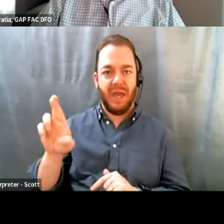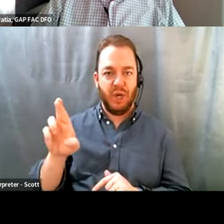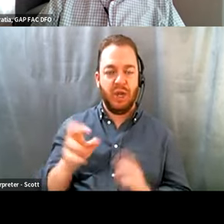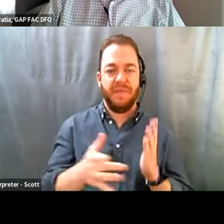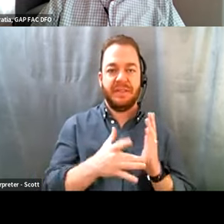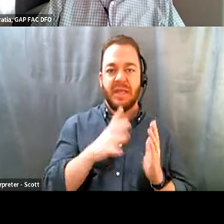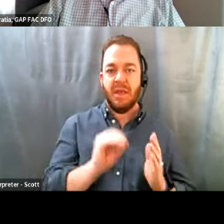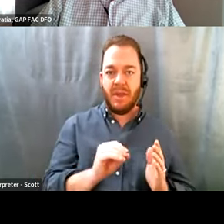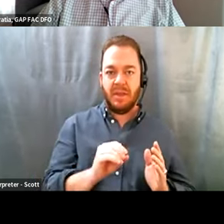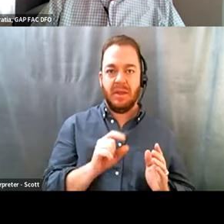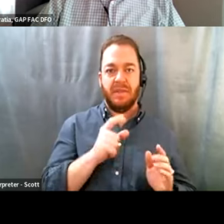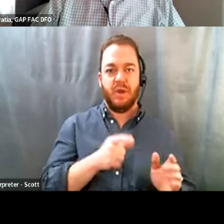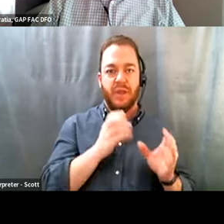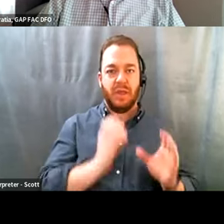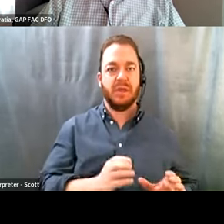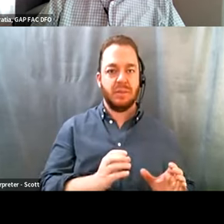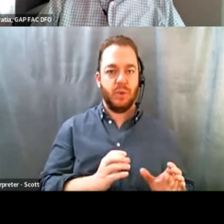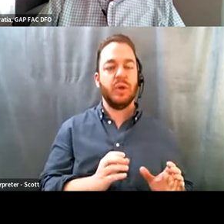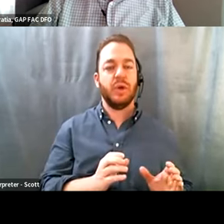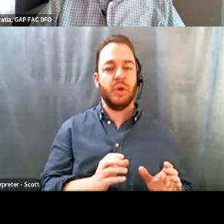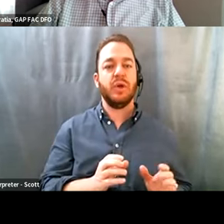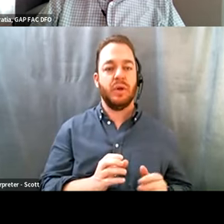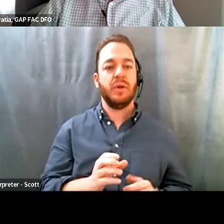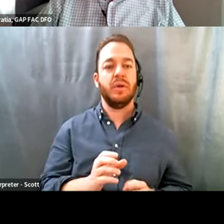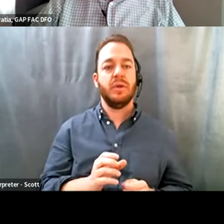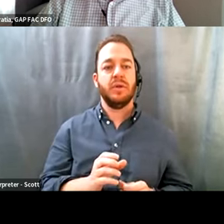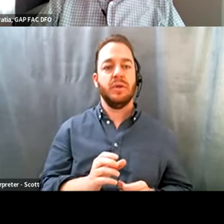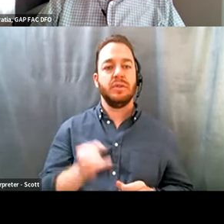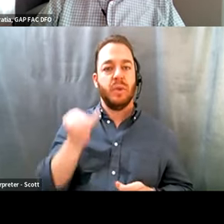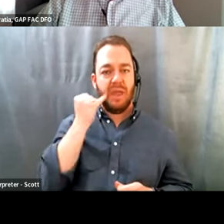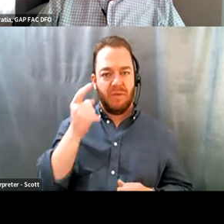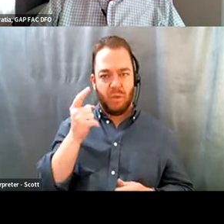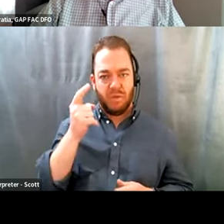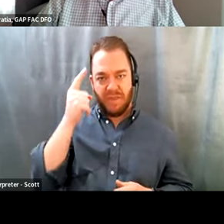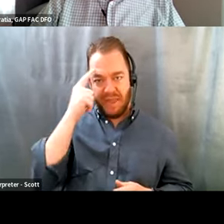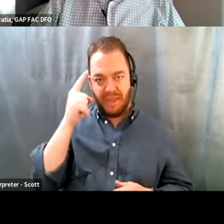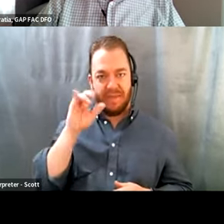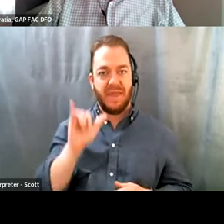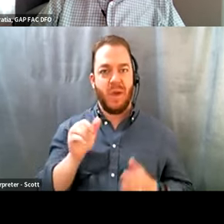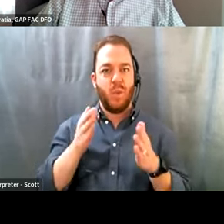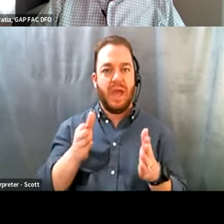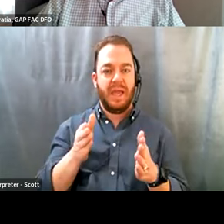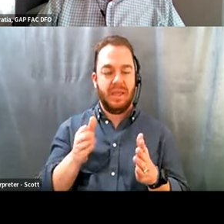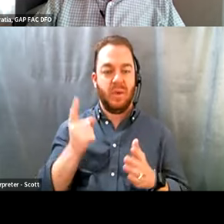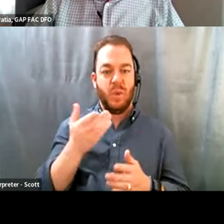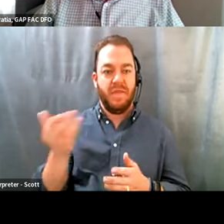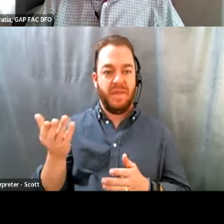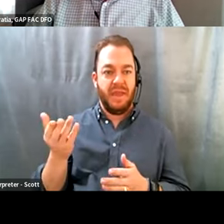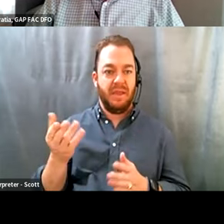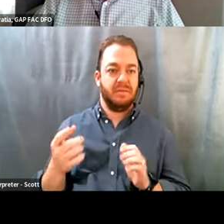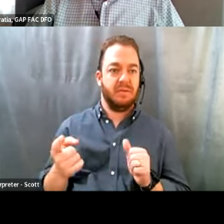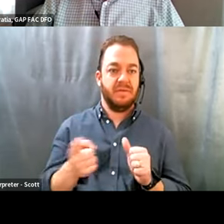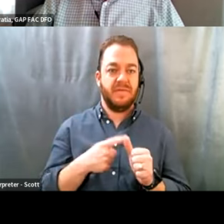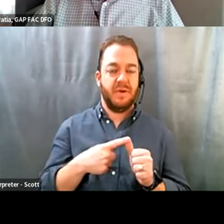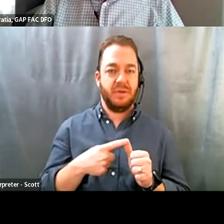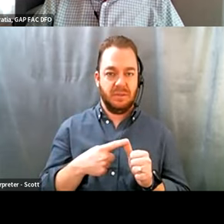tech companies are the customer in that sense. And if you frame it that way, I think that one of the things, first things that